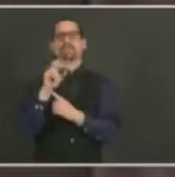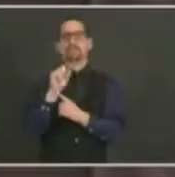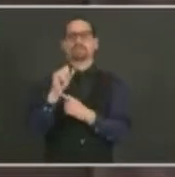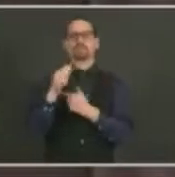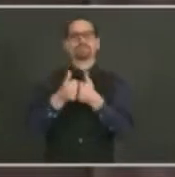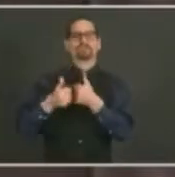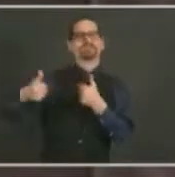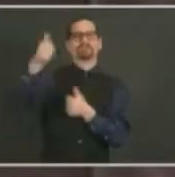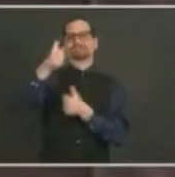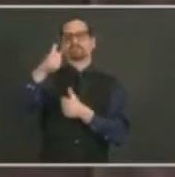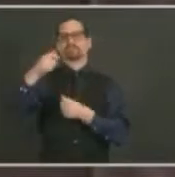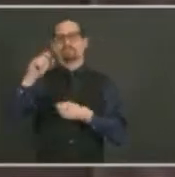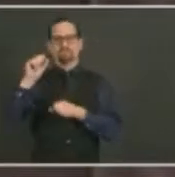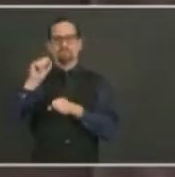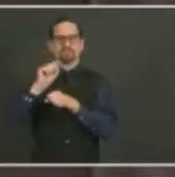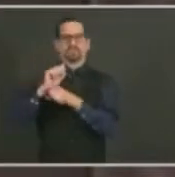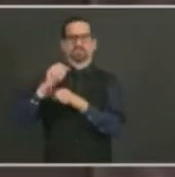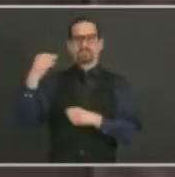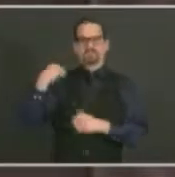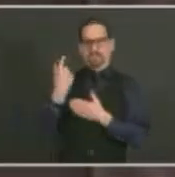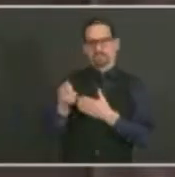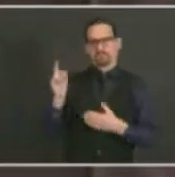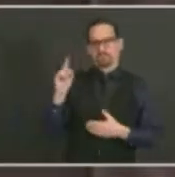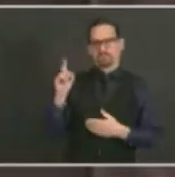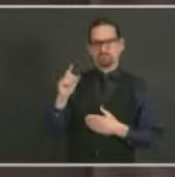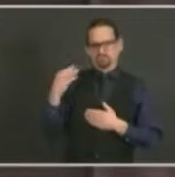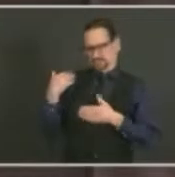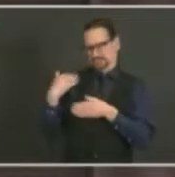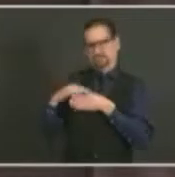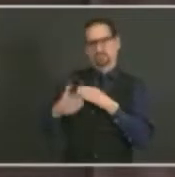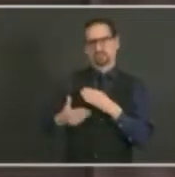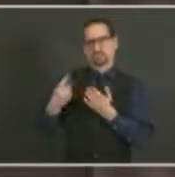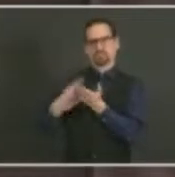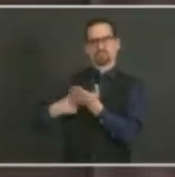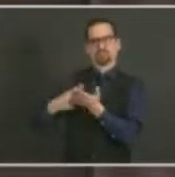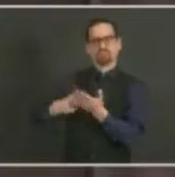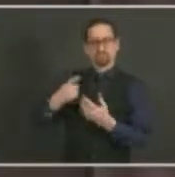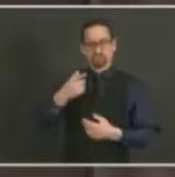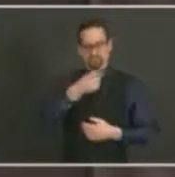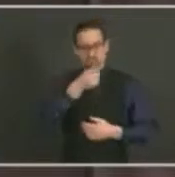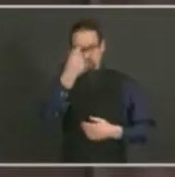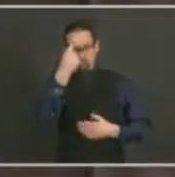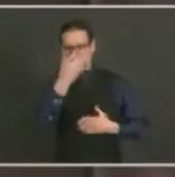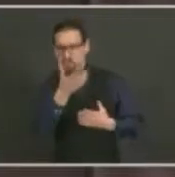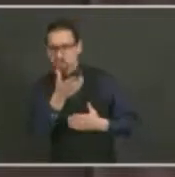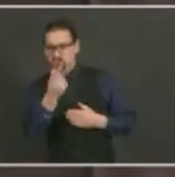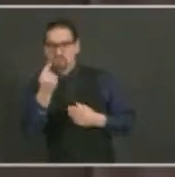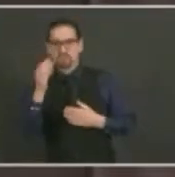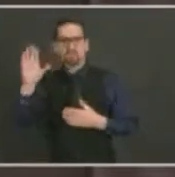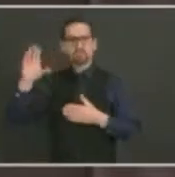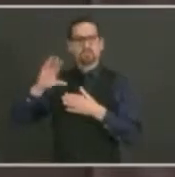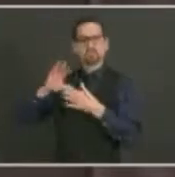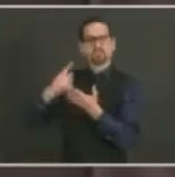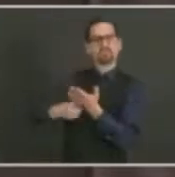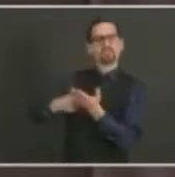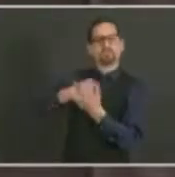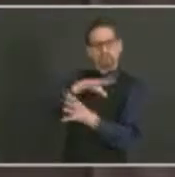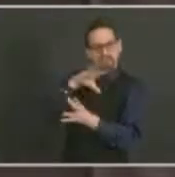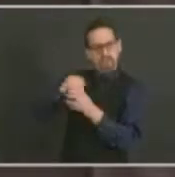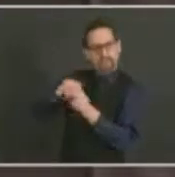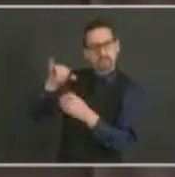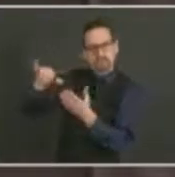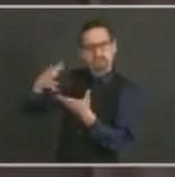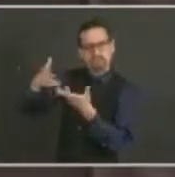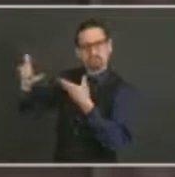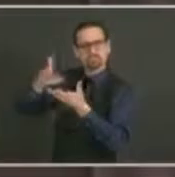point? Had you thought of injecting yourself, or is this still your restrained from doing that because of the current situation.